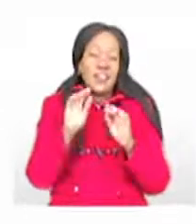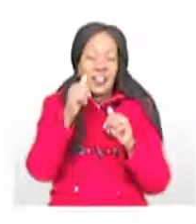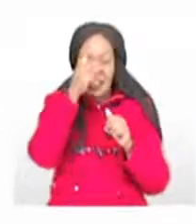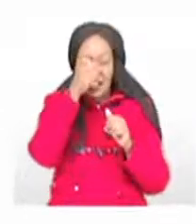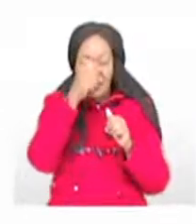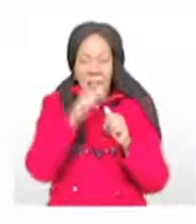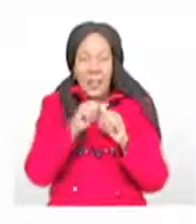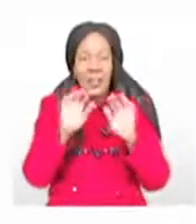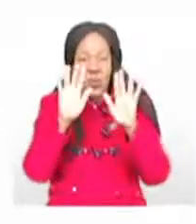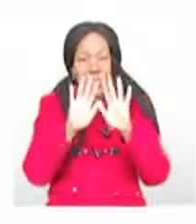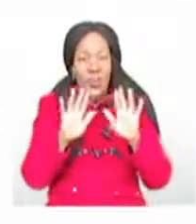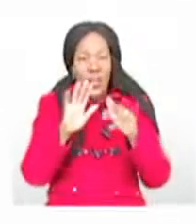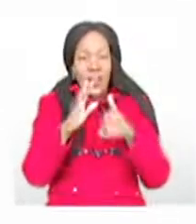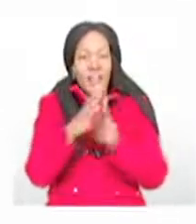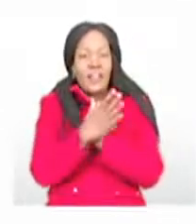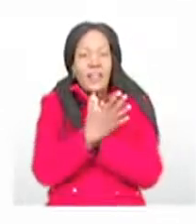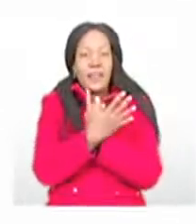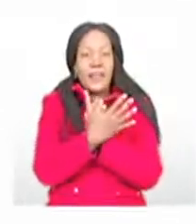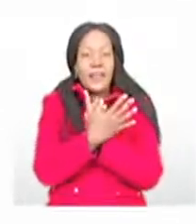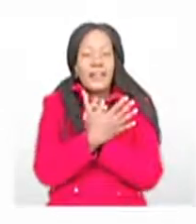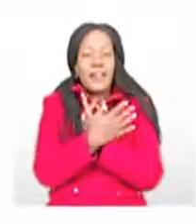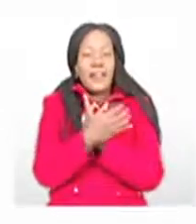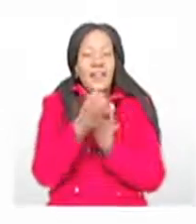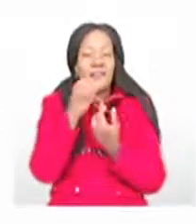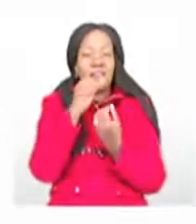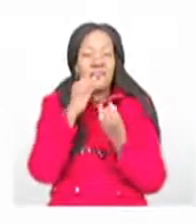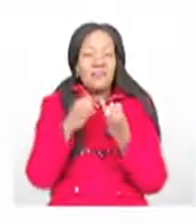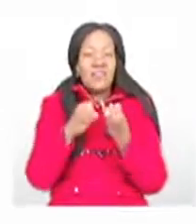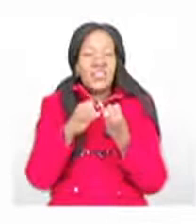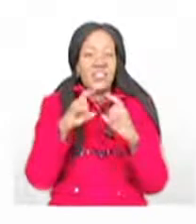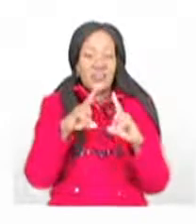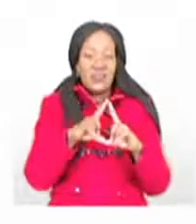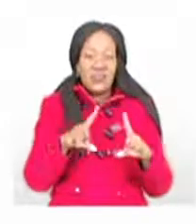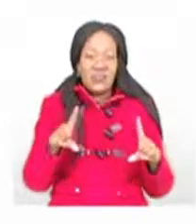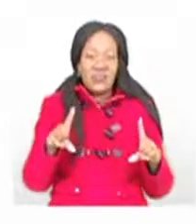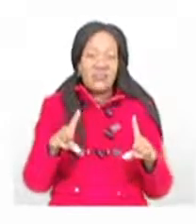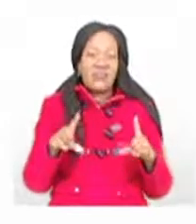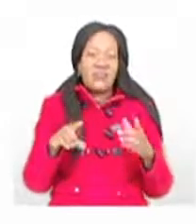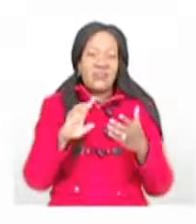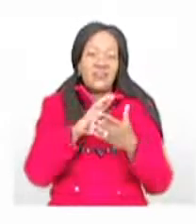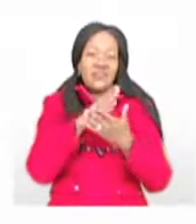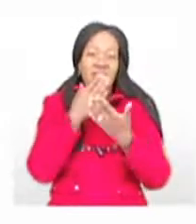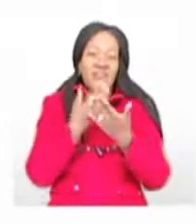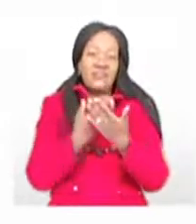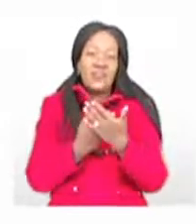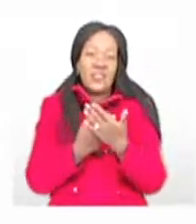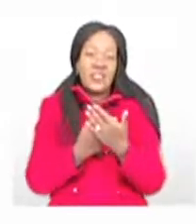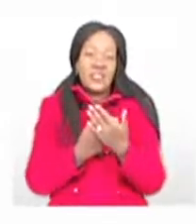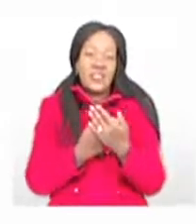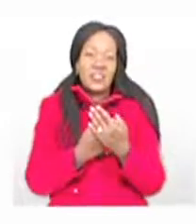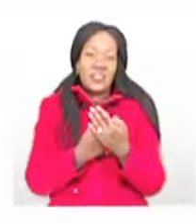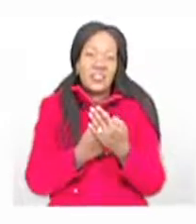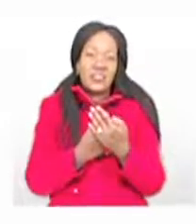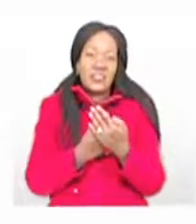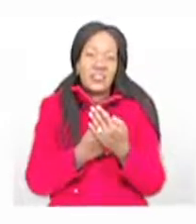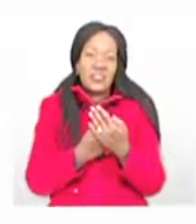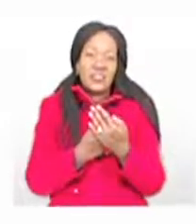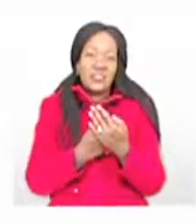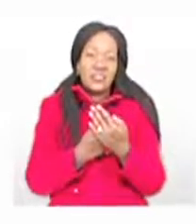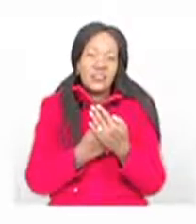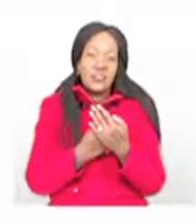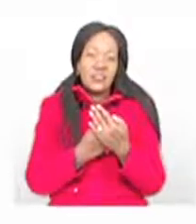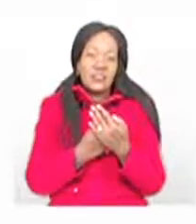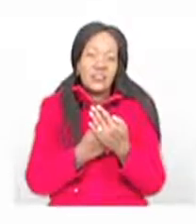the butterflies. The last pictures at the bottom of page